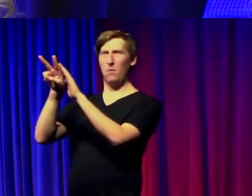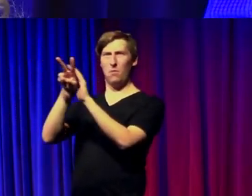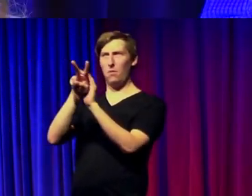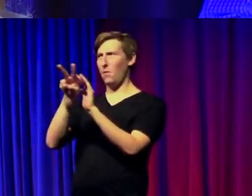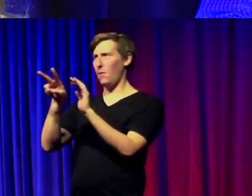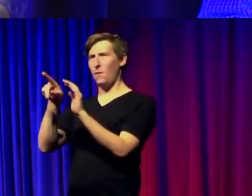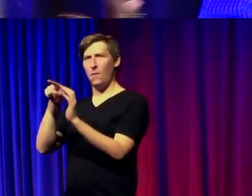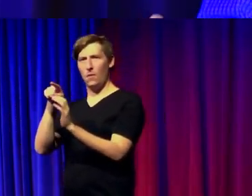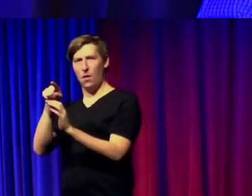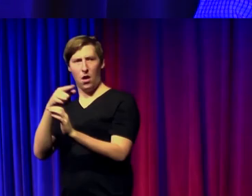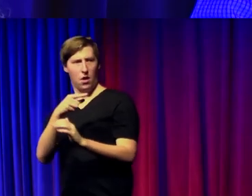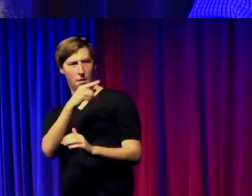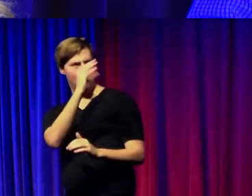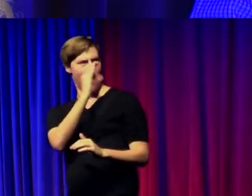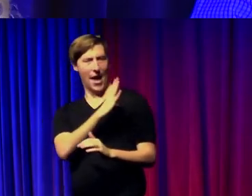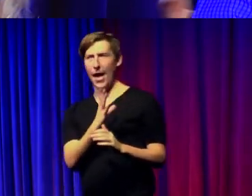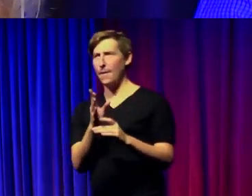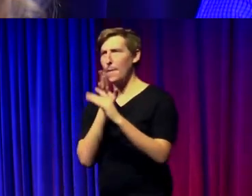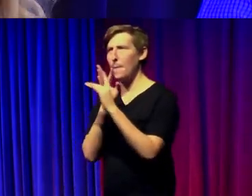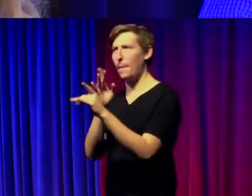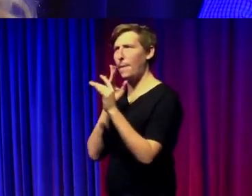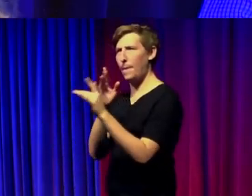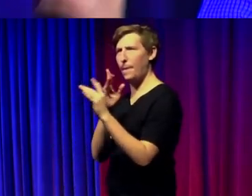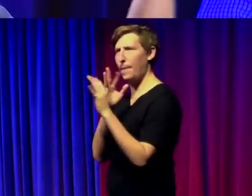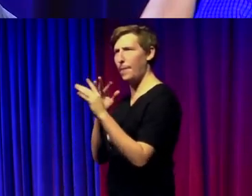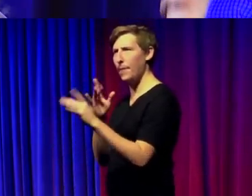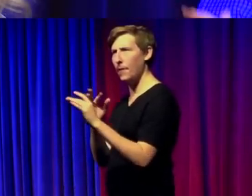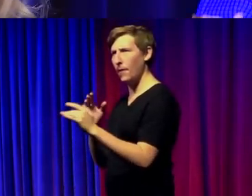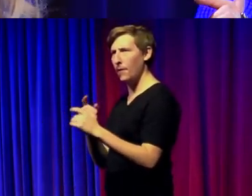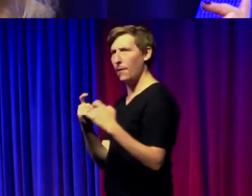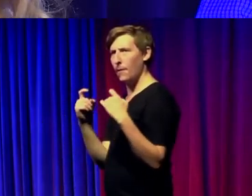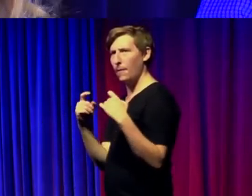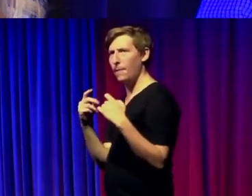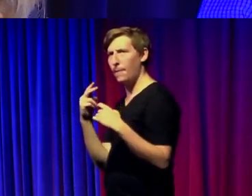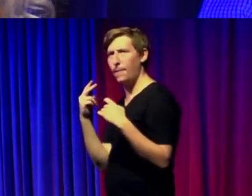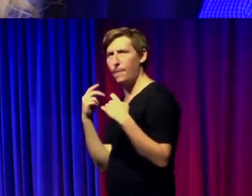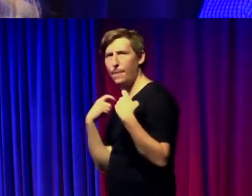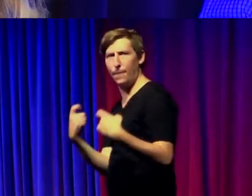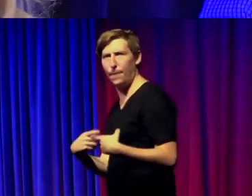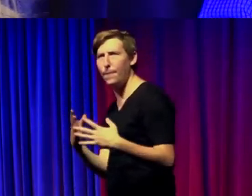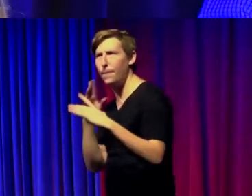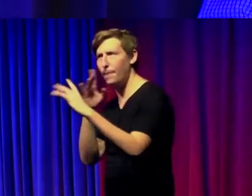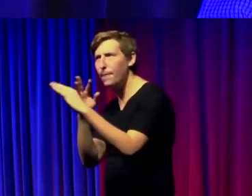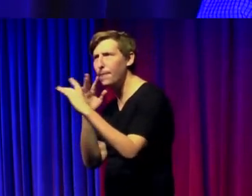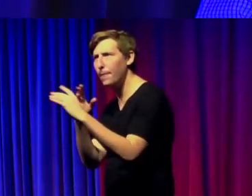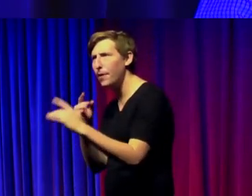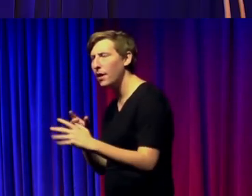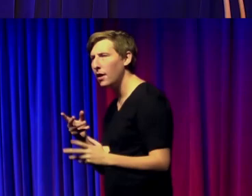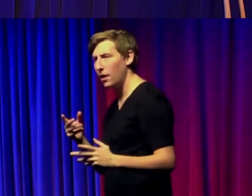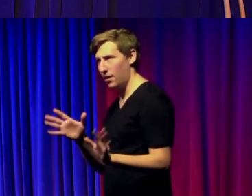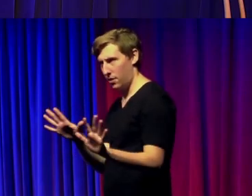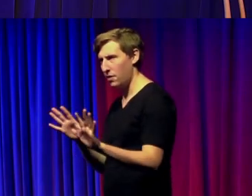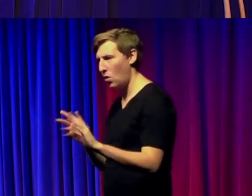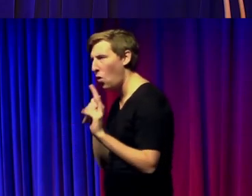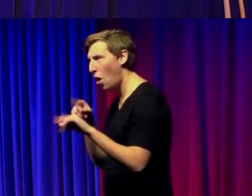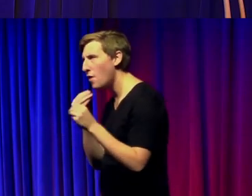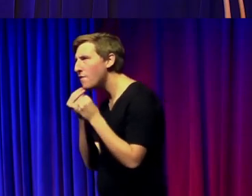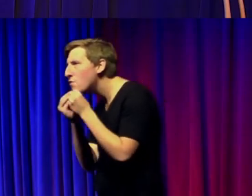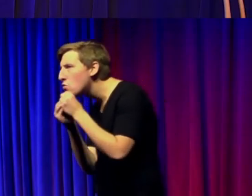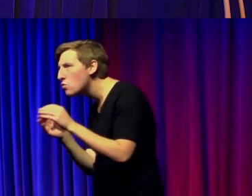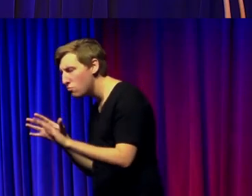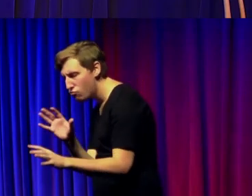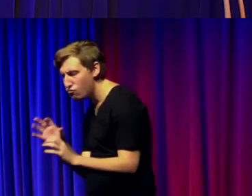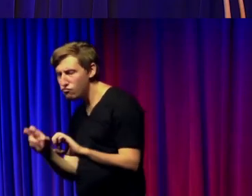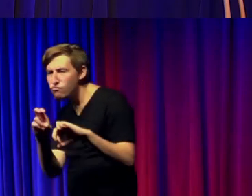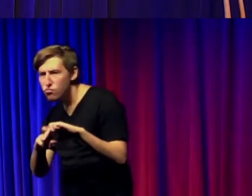fluent Spanish, and so he's like ordering for us, and like ordered us beers, and like they went to Texaco, they'll be back in a minute. And so like, we have this